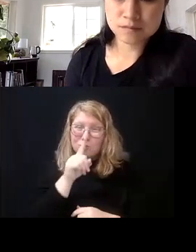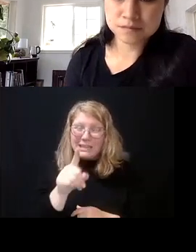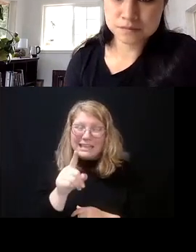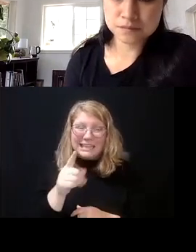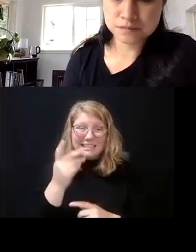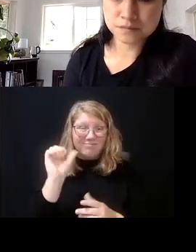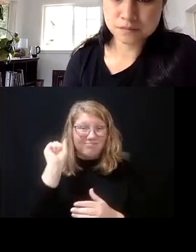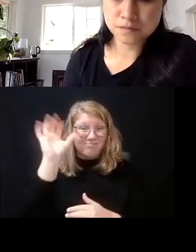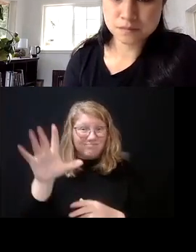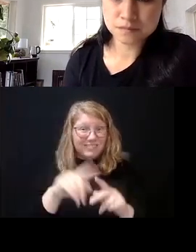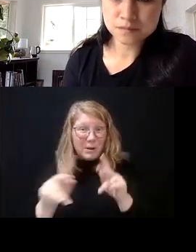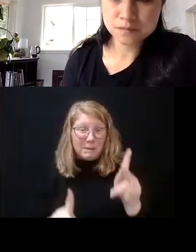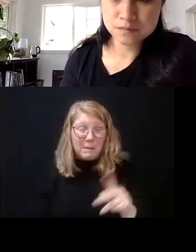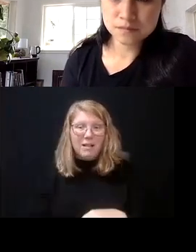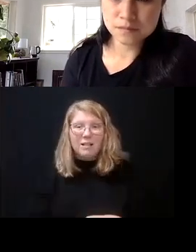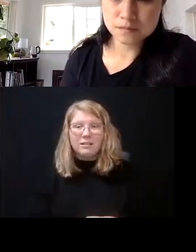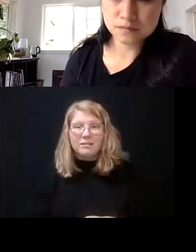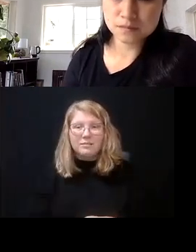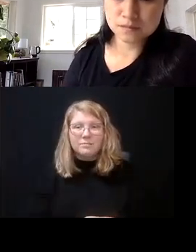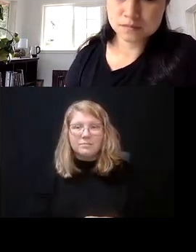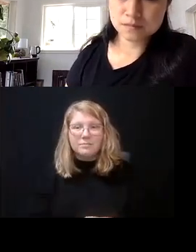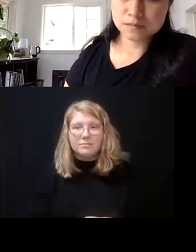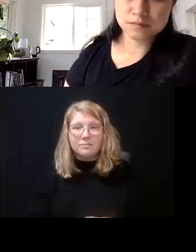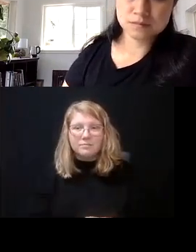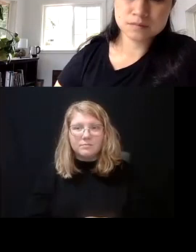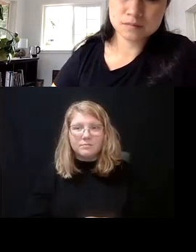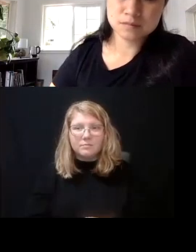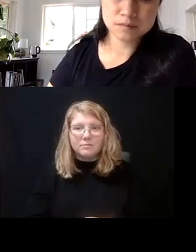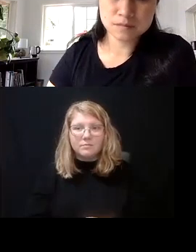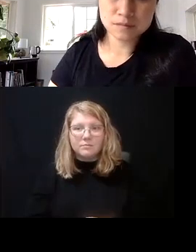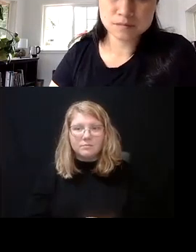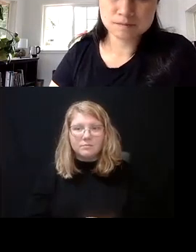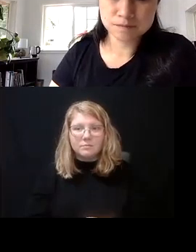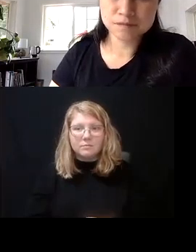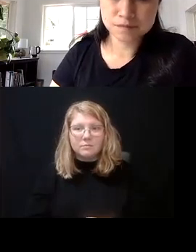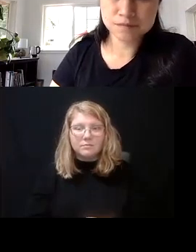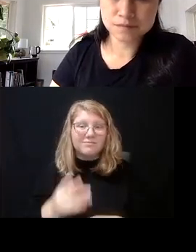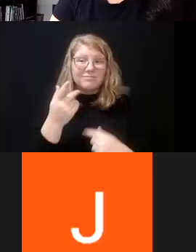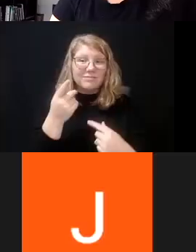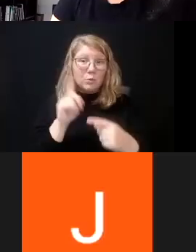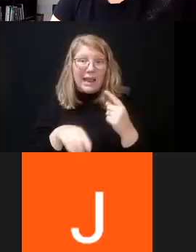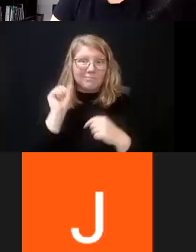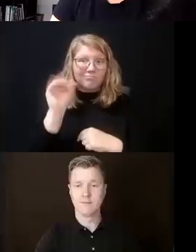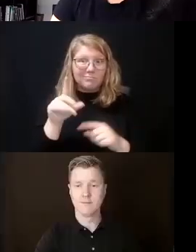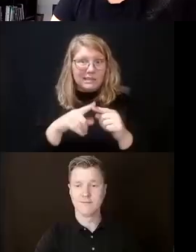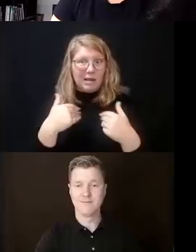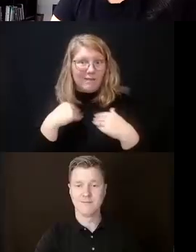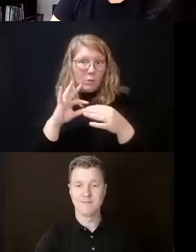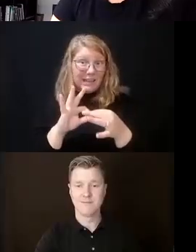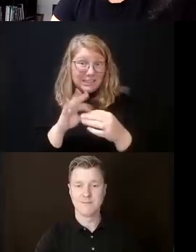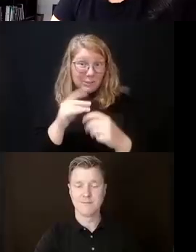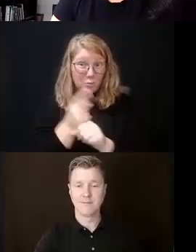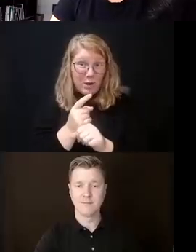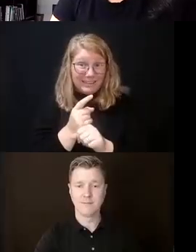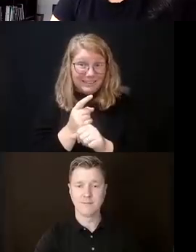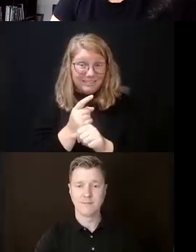there for people. And I think that sometimes you can't lay it out there with people until you have a relationship with them, right? So, this isn't the kind of